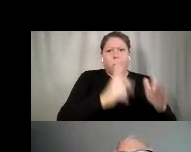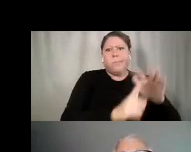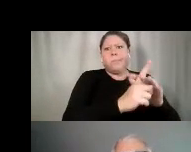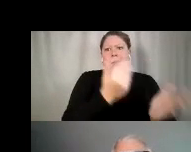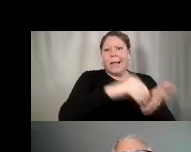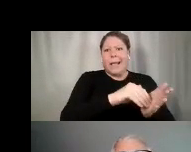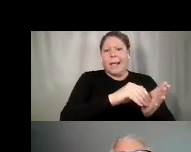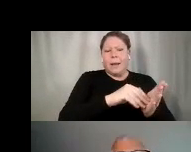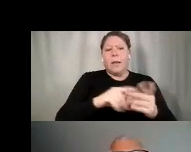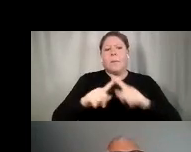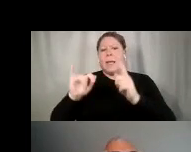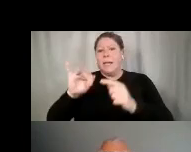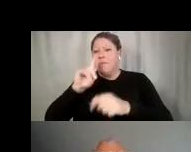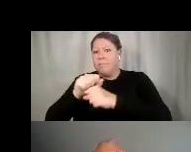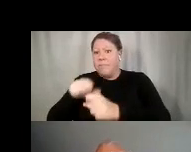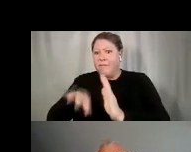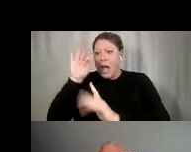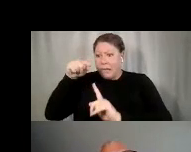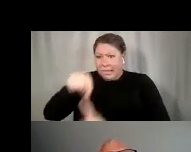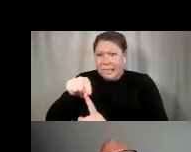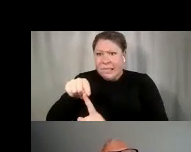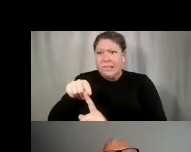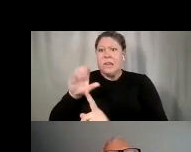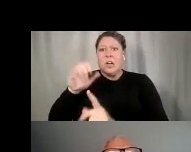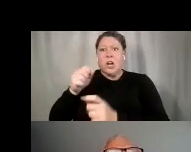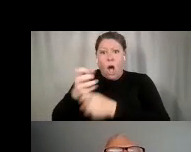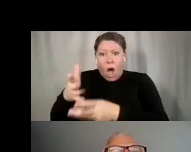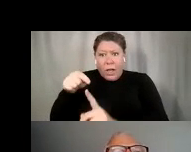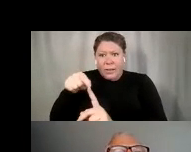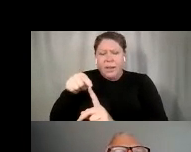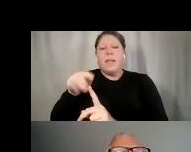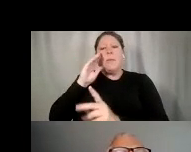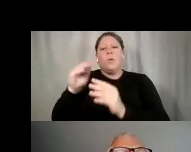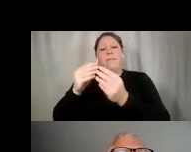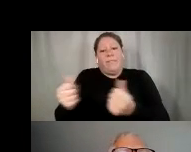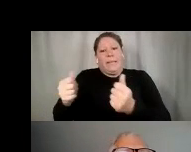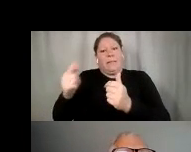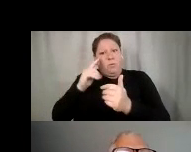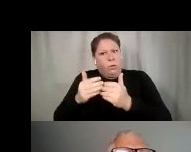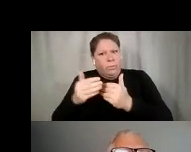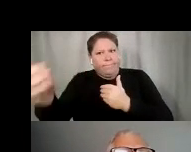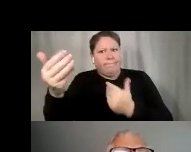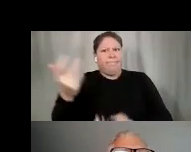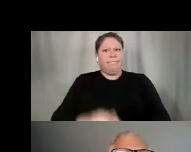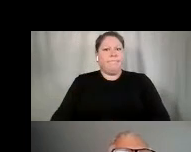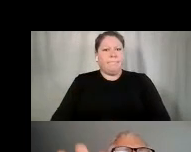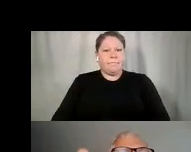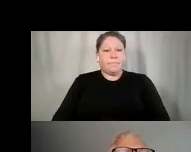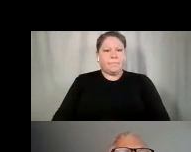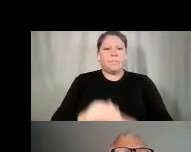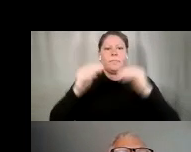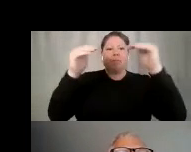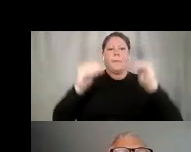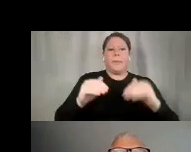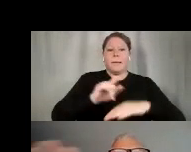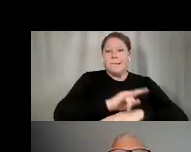the long term. So the next thing we're going to do, we're going to get into the meat of this, and we're going to look at creativity itself. We're going to look at